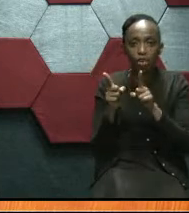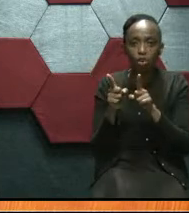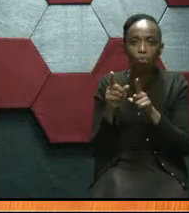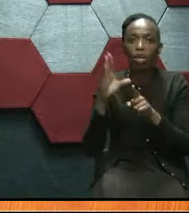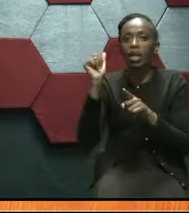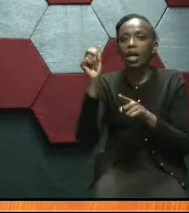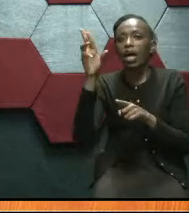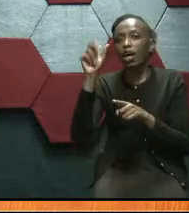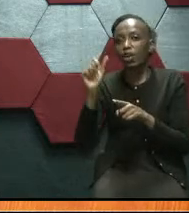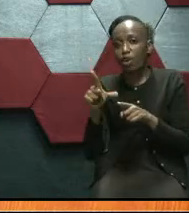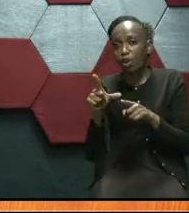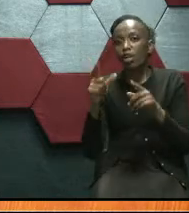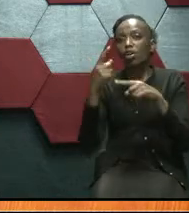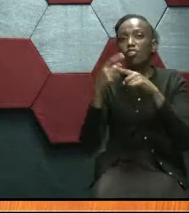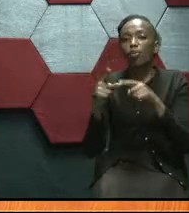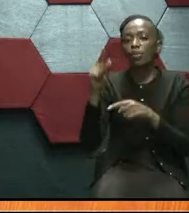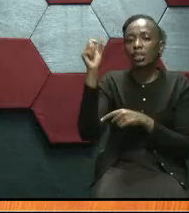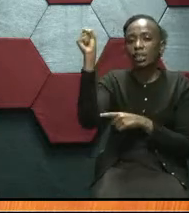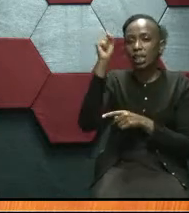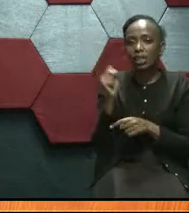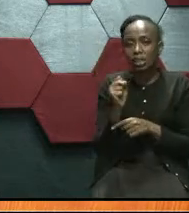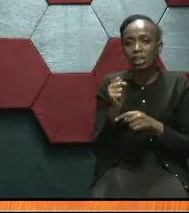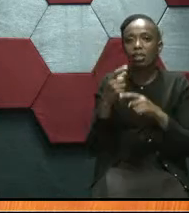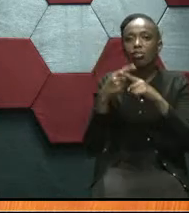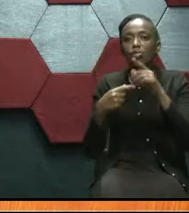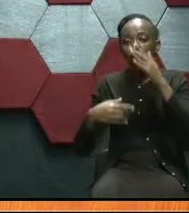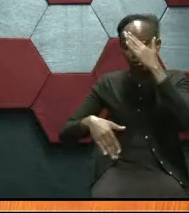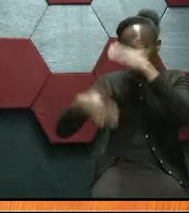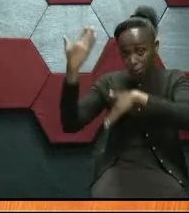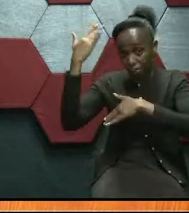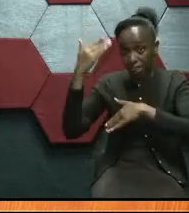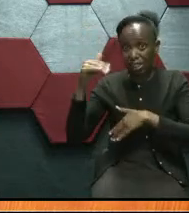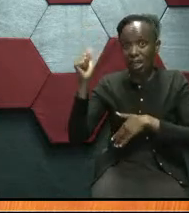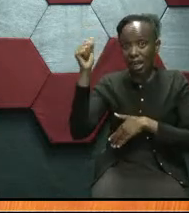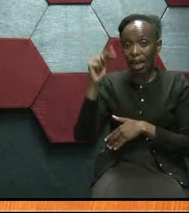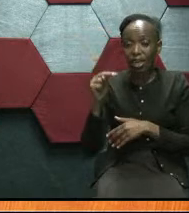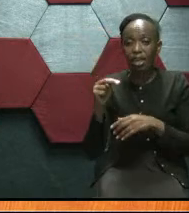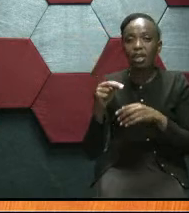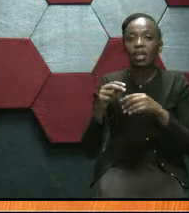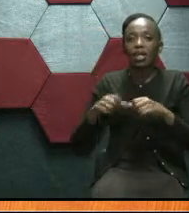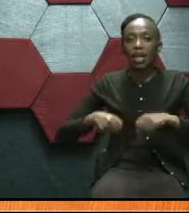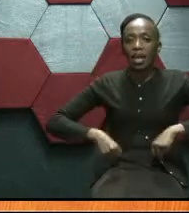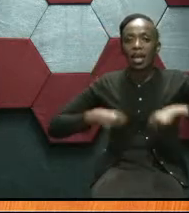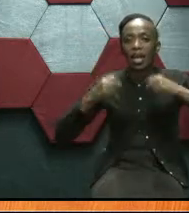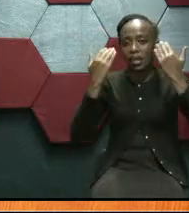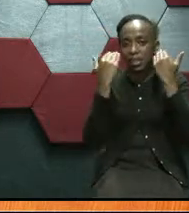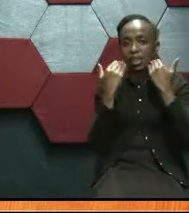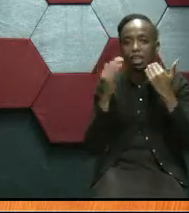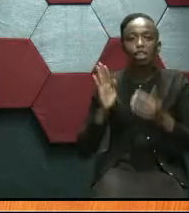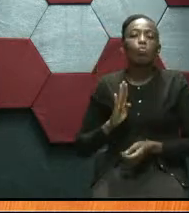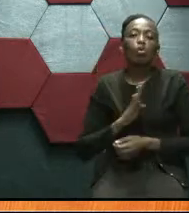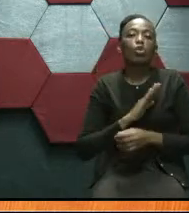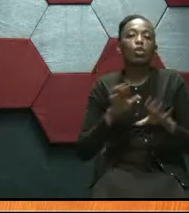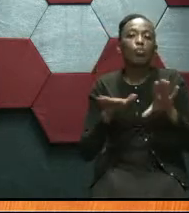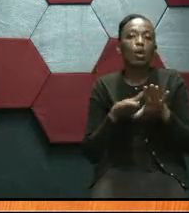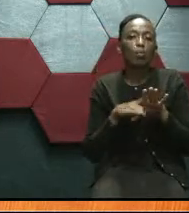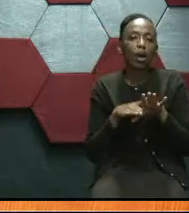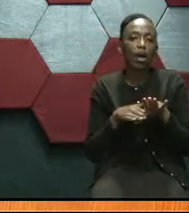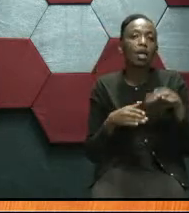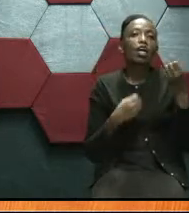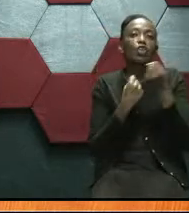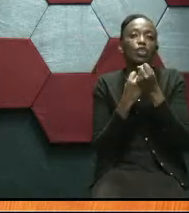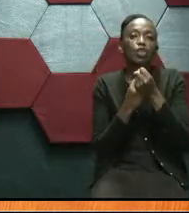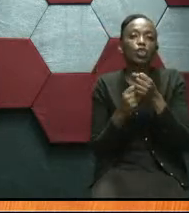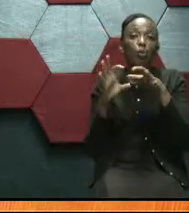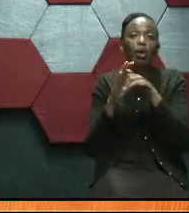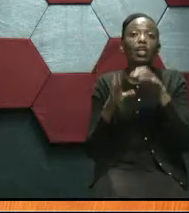Carol Nandi from the TSC, Professor Anne Muigai from JQuat, head judge, board member, big partner, foundational co-partner.